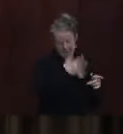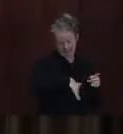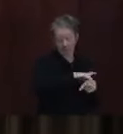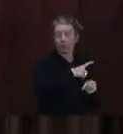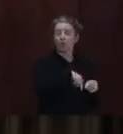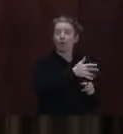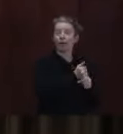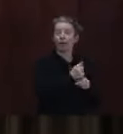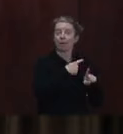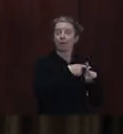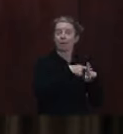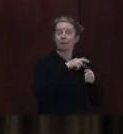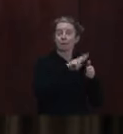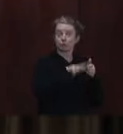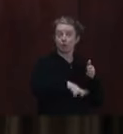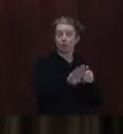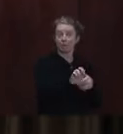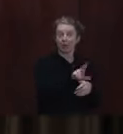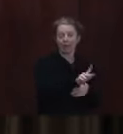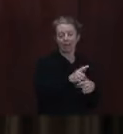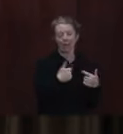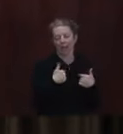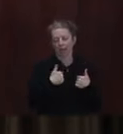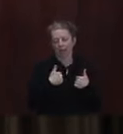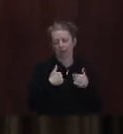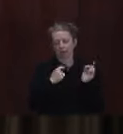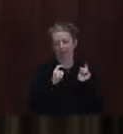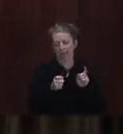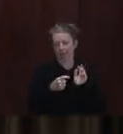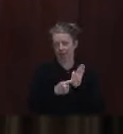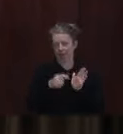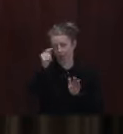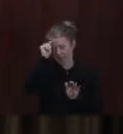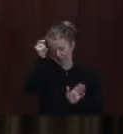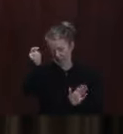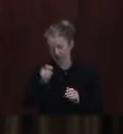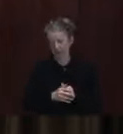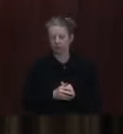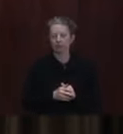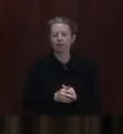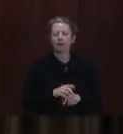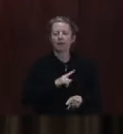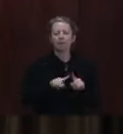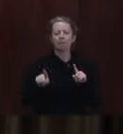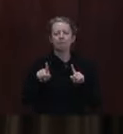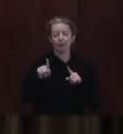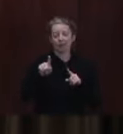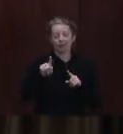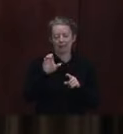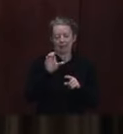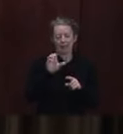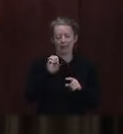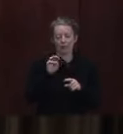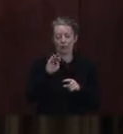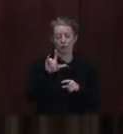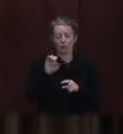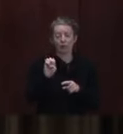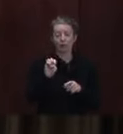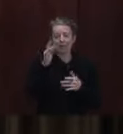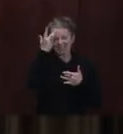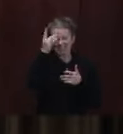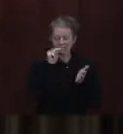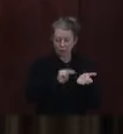positive result back. This is just sort of a theoretical example, but communicable disease nurse would then contact them, do the